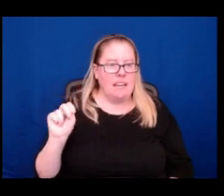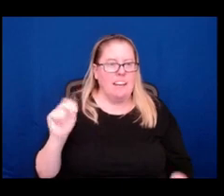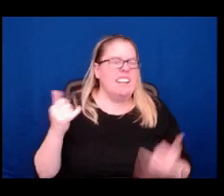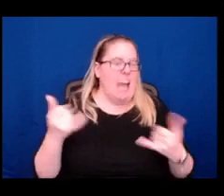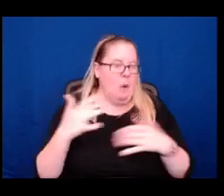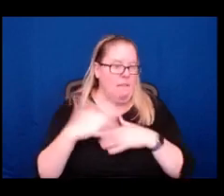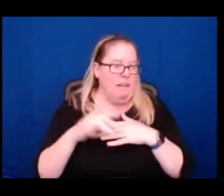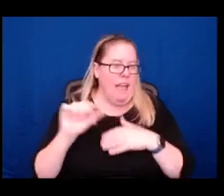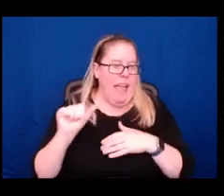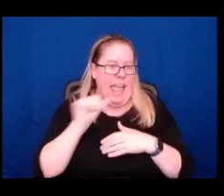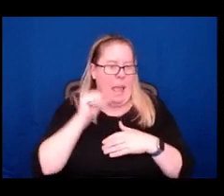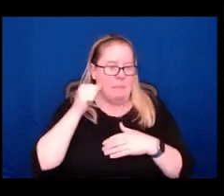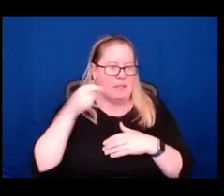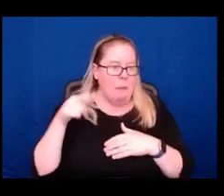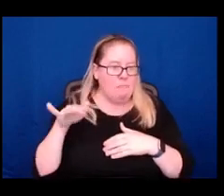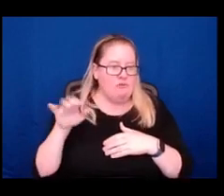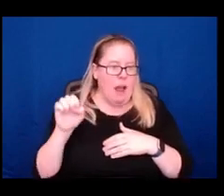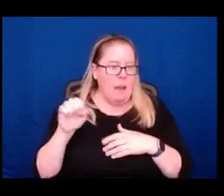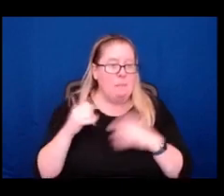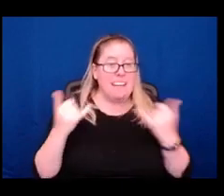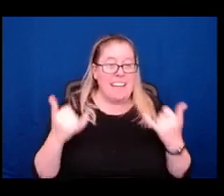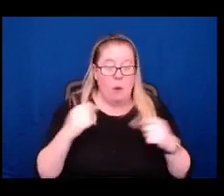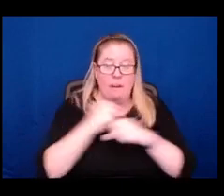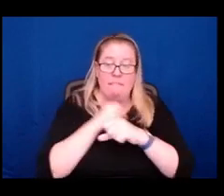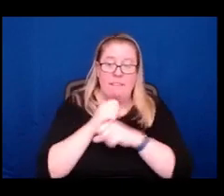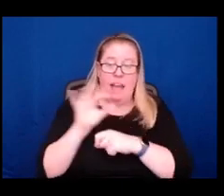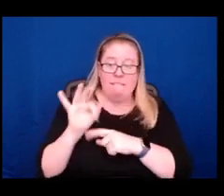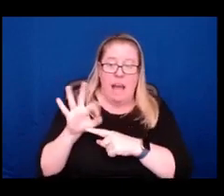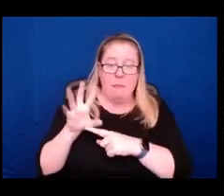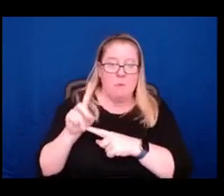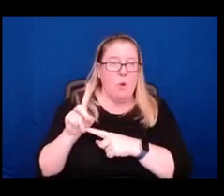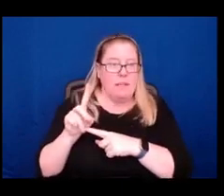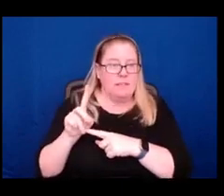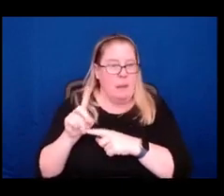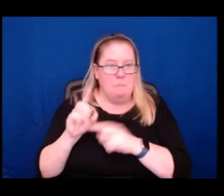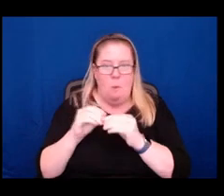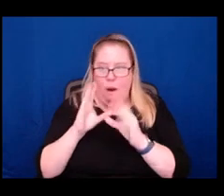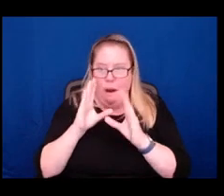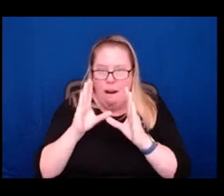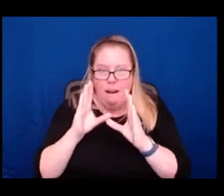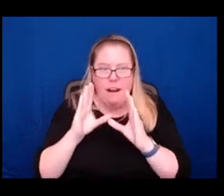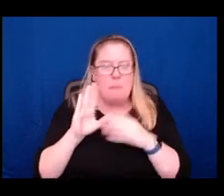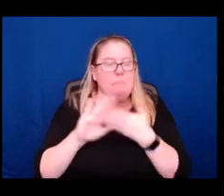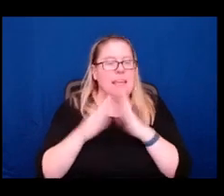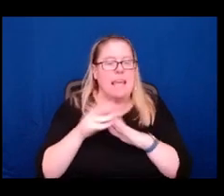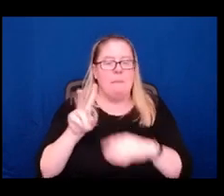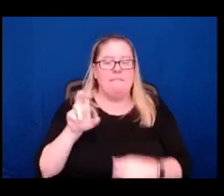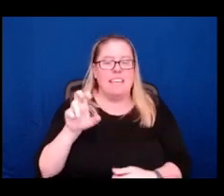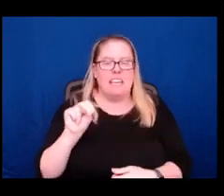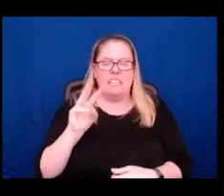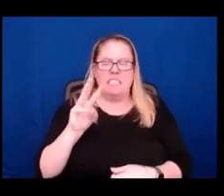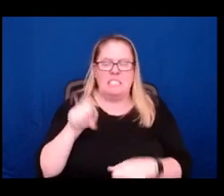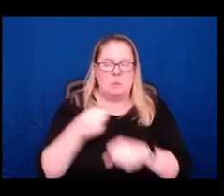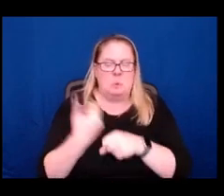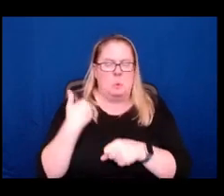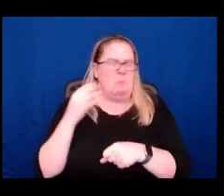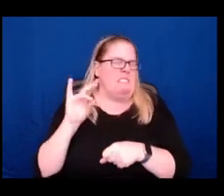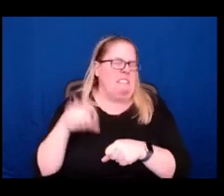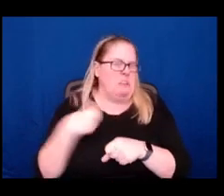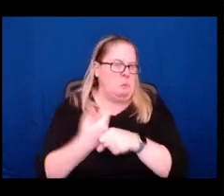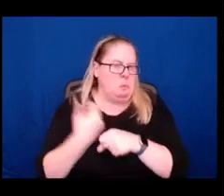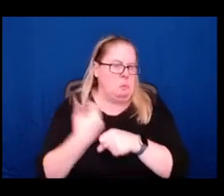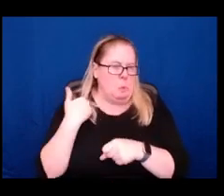I'm even more tuned in. I became vegan about 6 or 7 years ago. And once I learned the effects